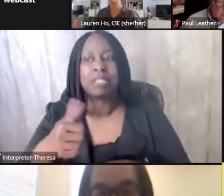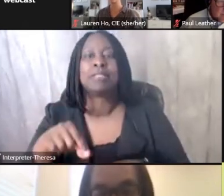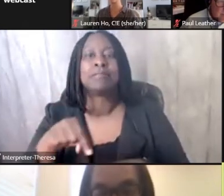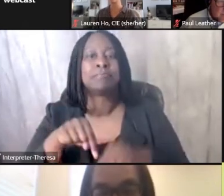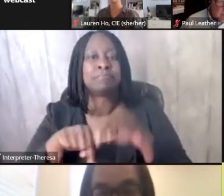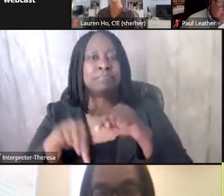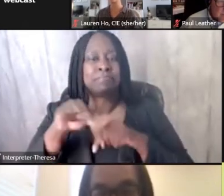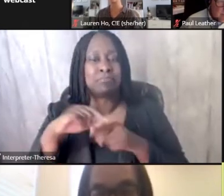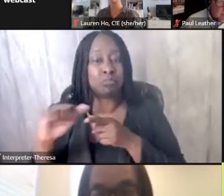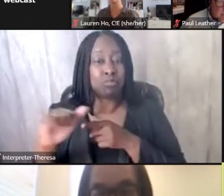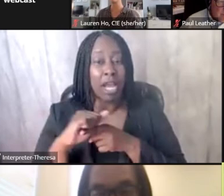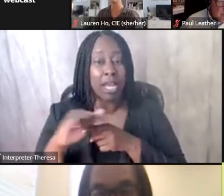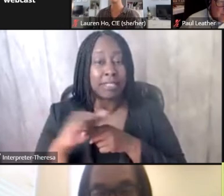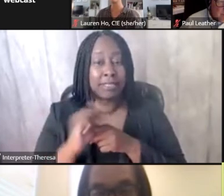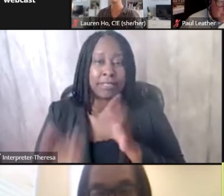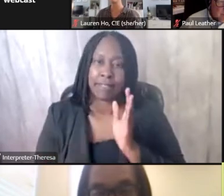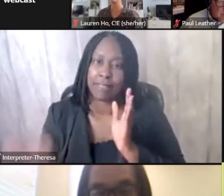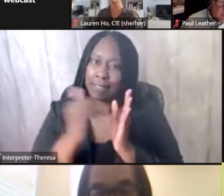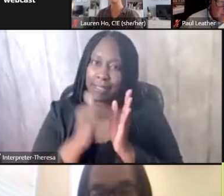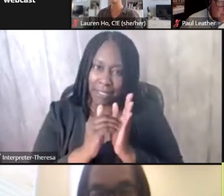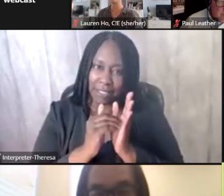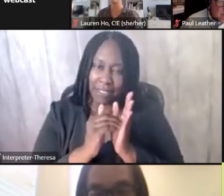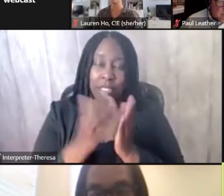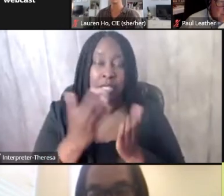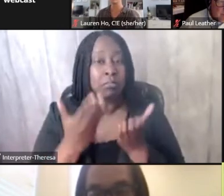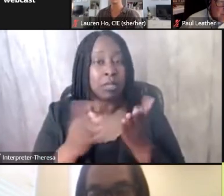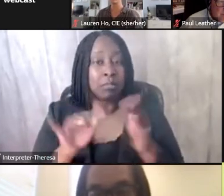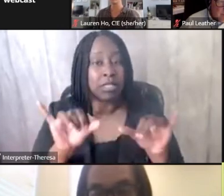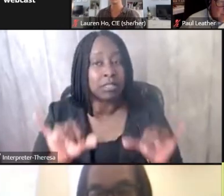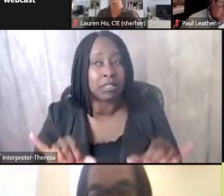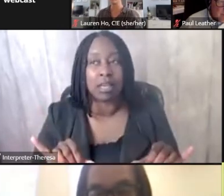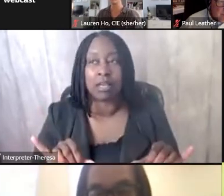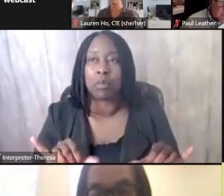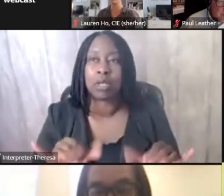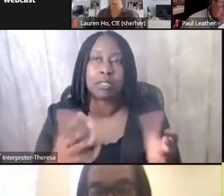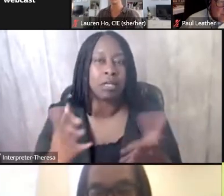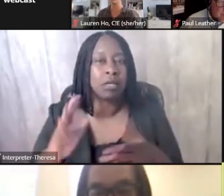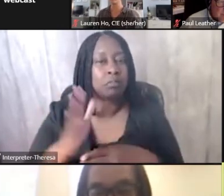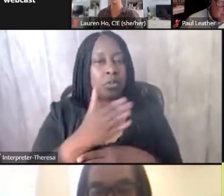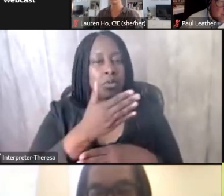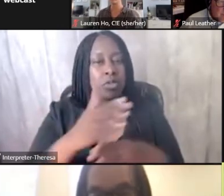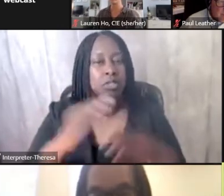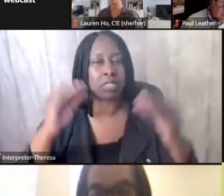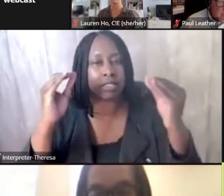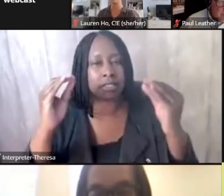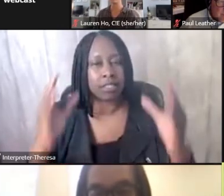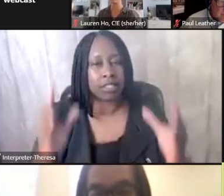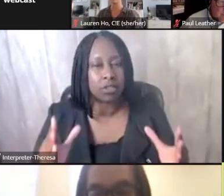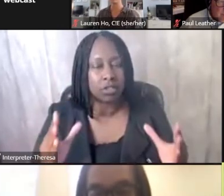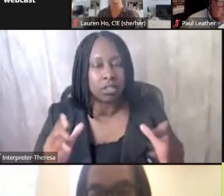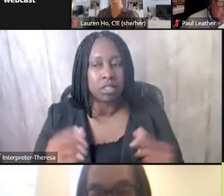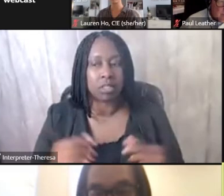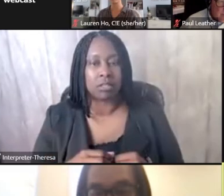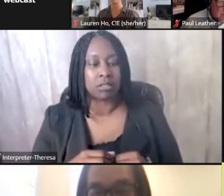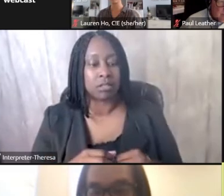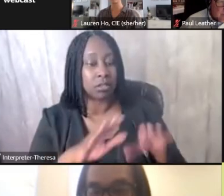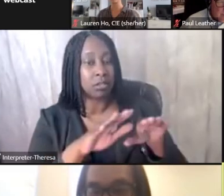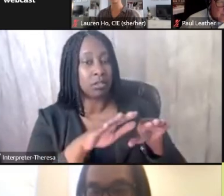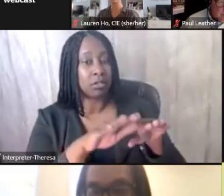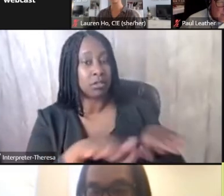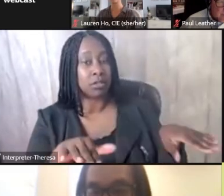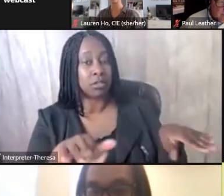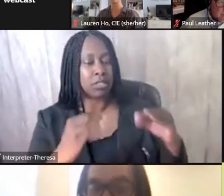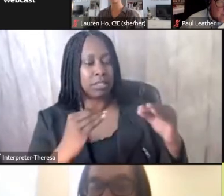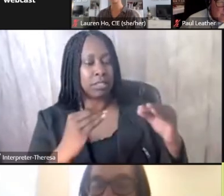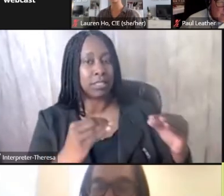start doing those things again. It, might be the same thing with a music teacher. You teach a kid to play an instrument.